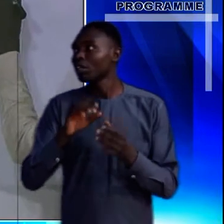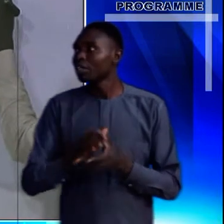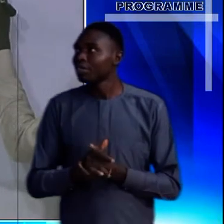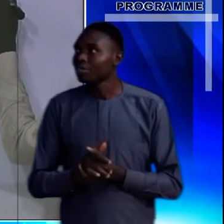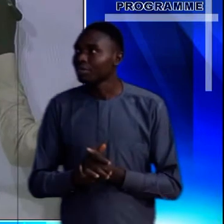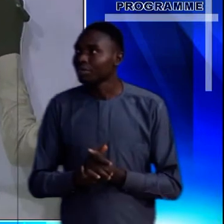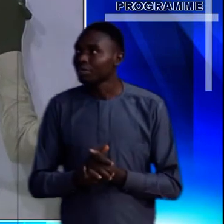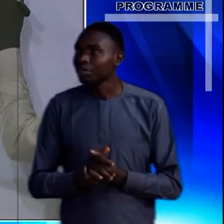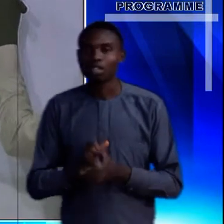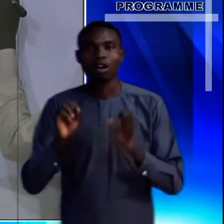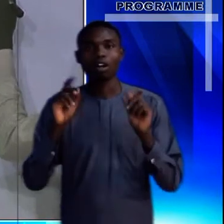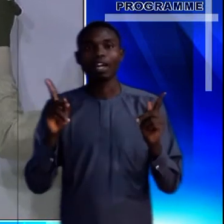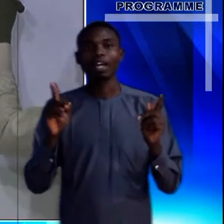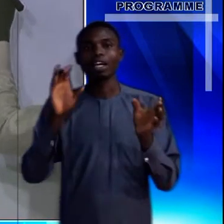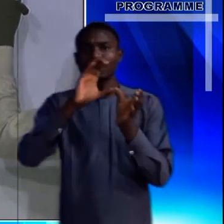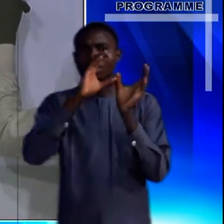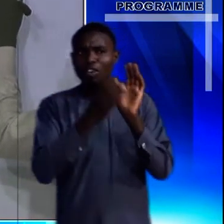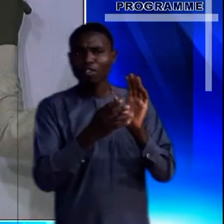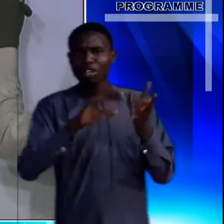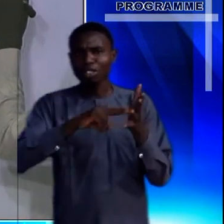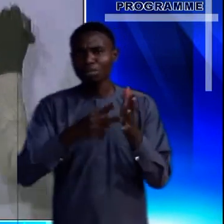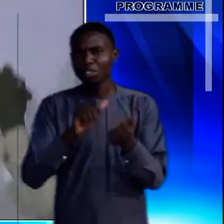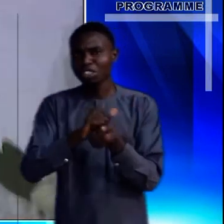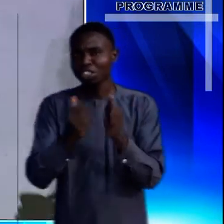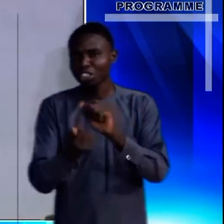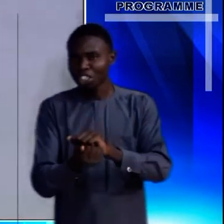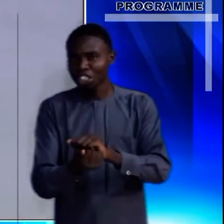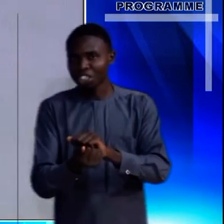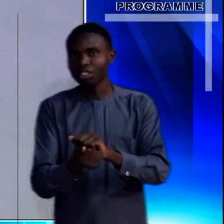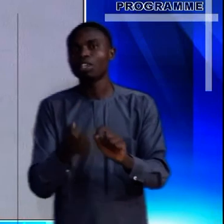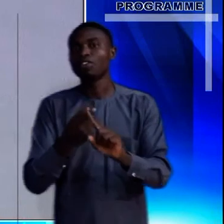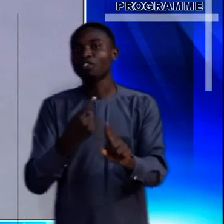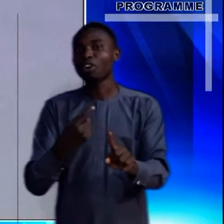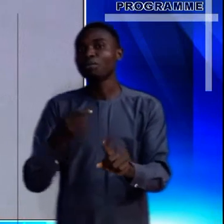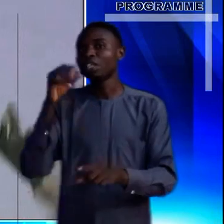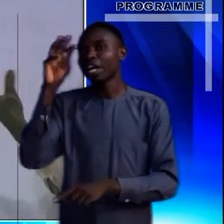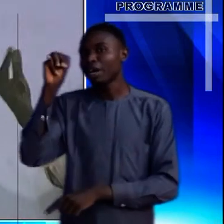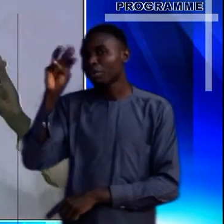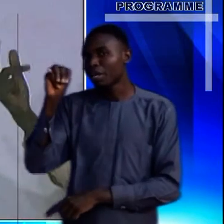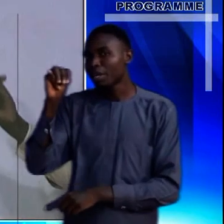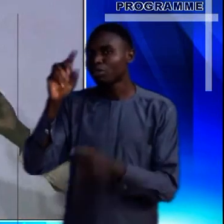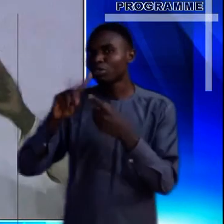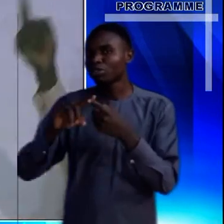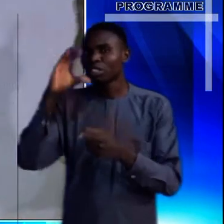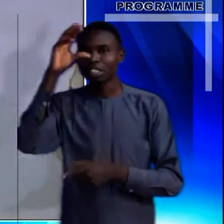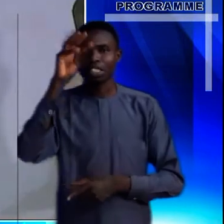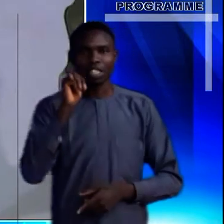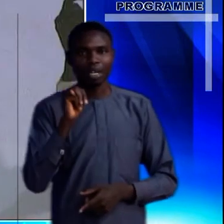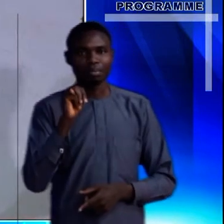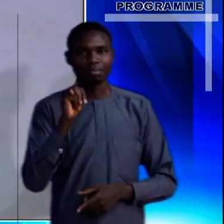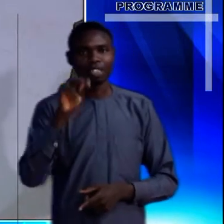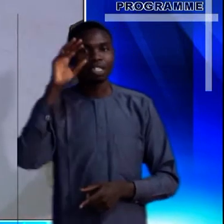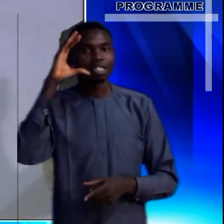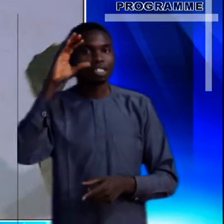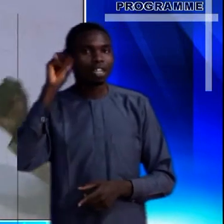millimeters will give us 1 centimeter. 1, 2, 3, up to